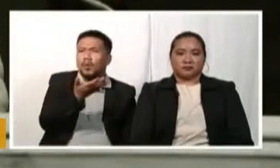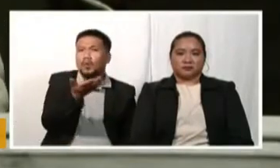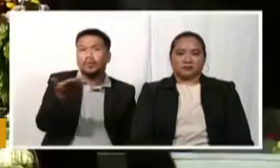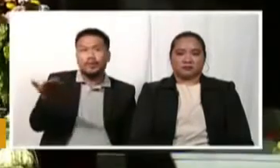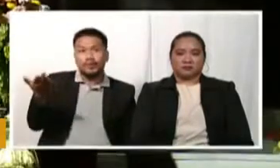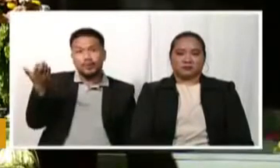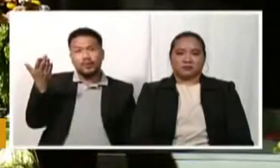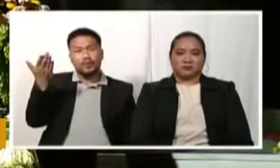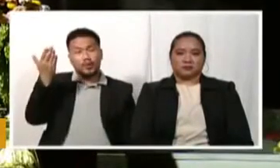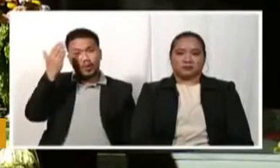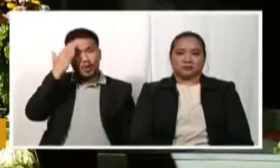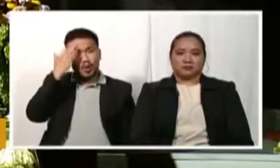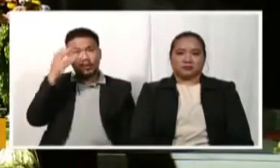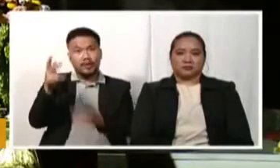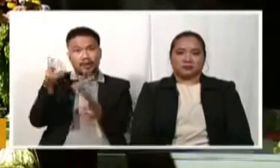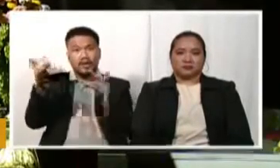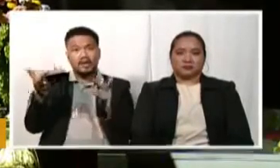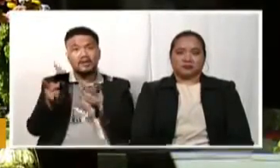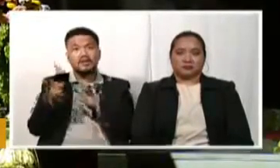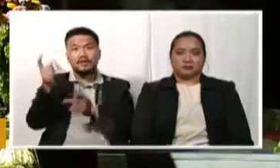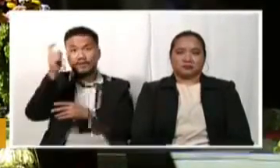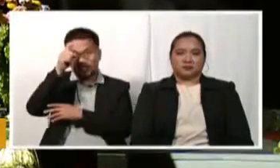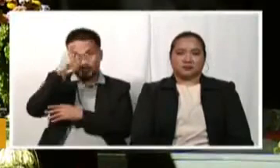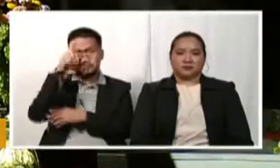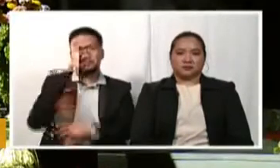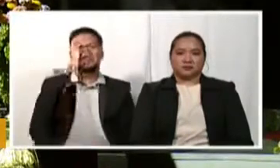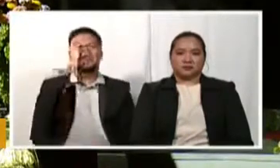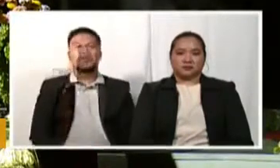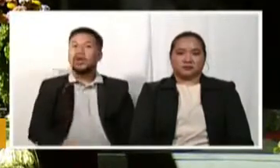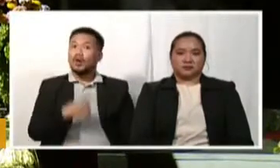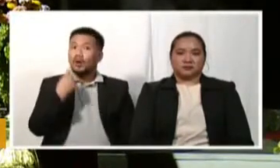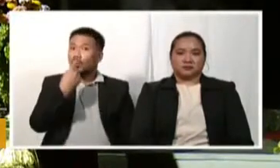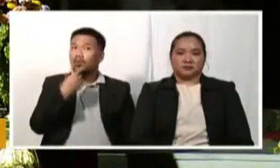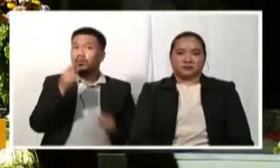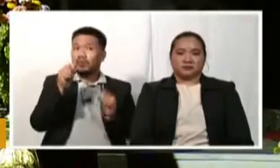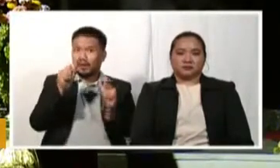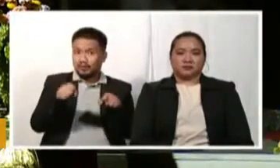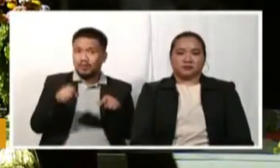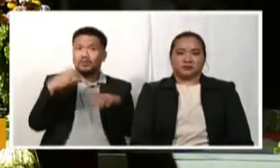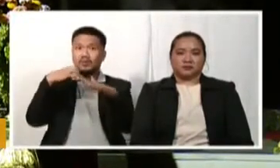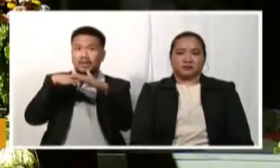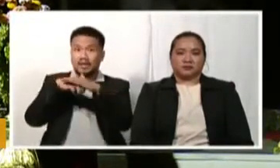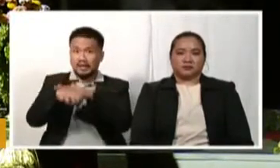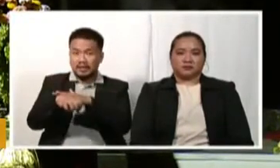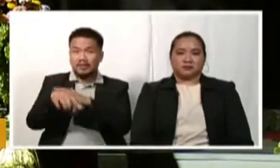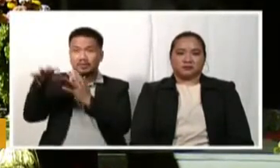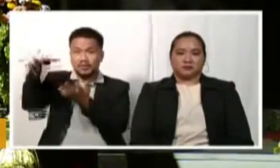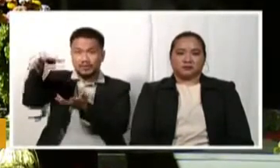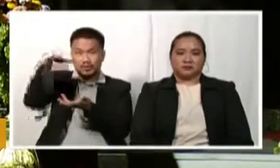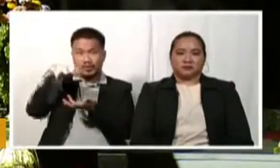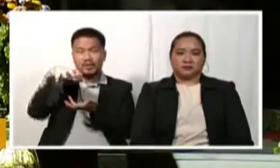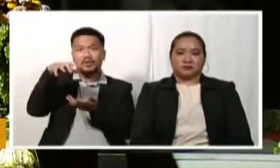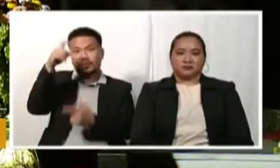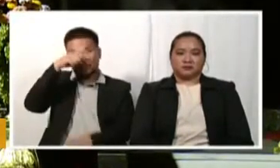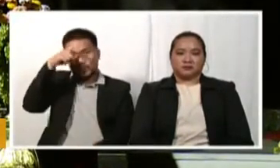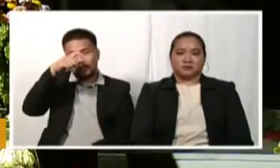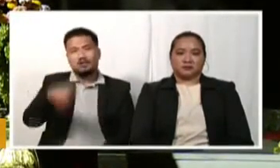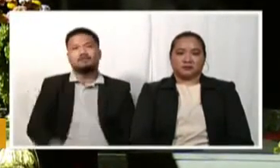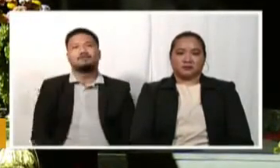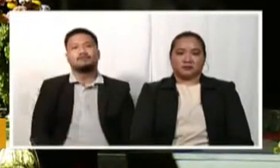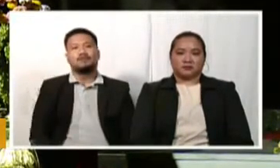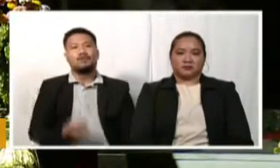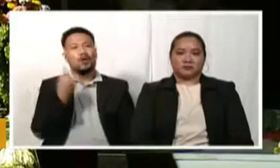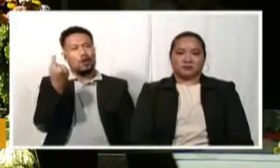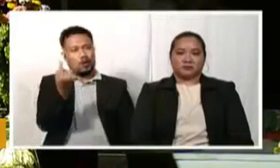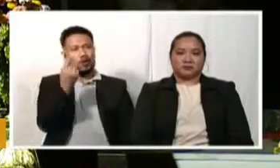wisdom? Who has entered into her treasuries? The one who